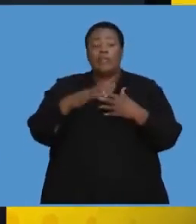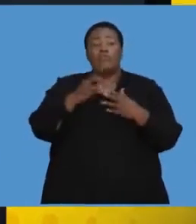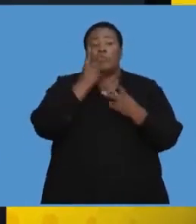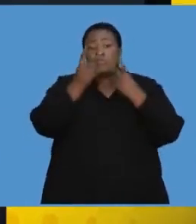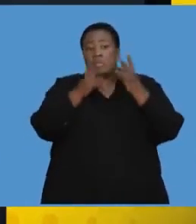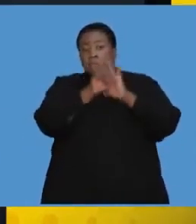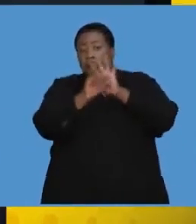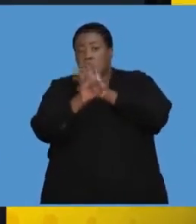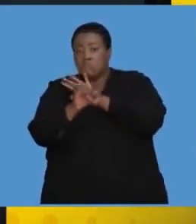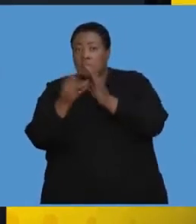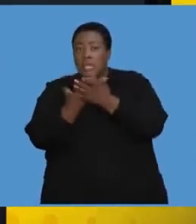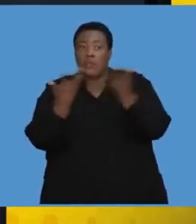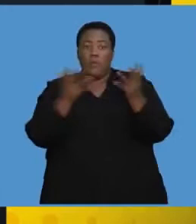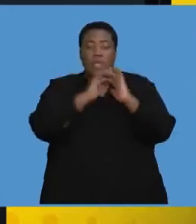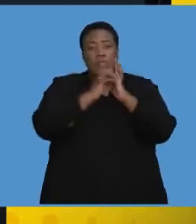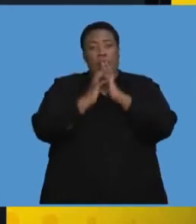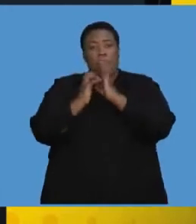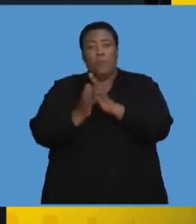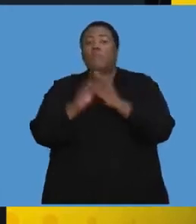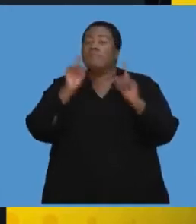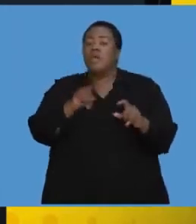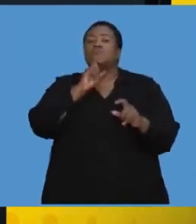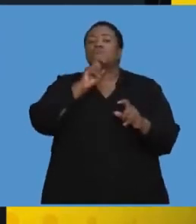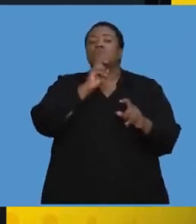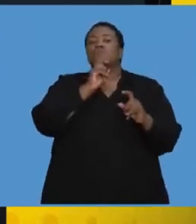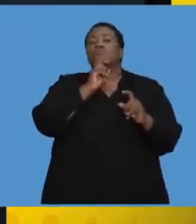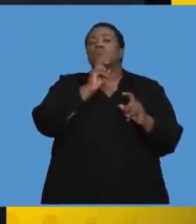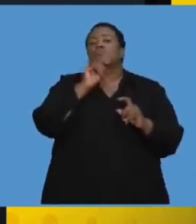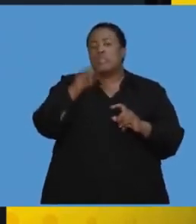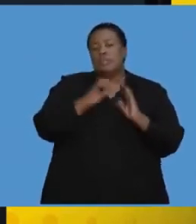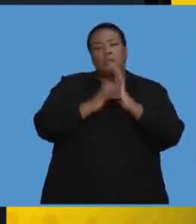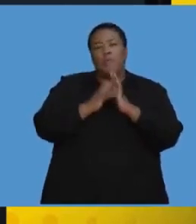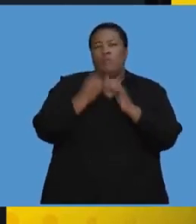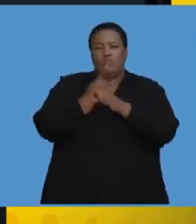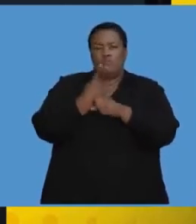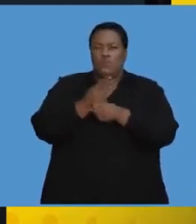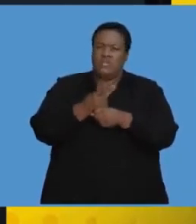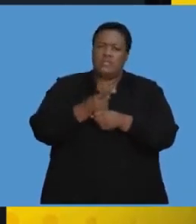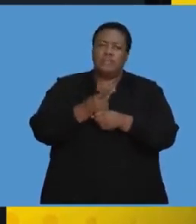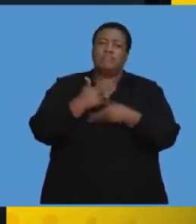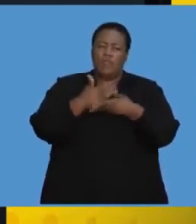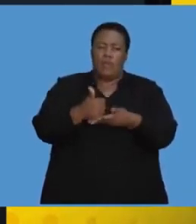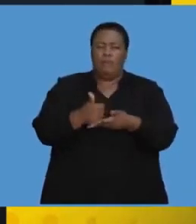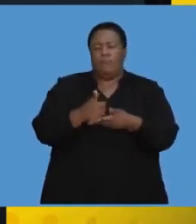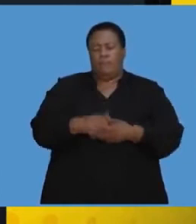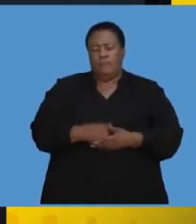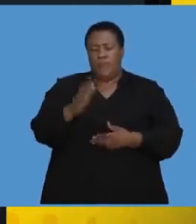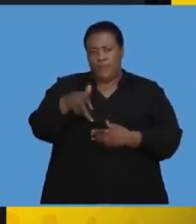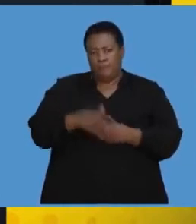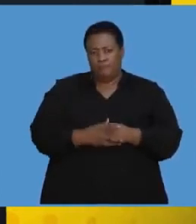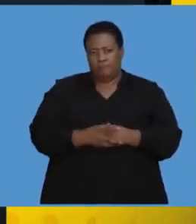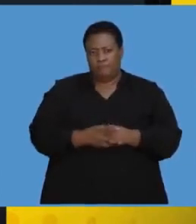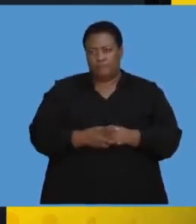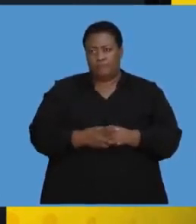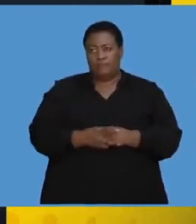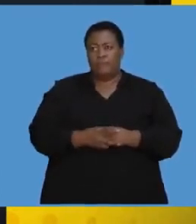as you are able to back it up with examples, your answer, or you might be safe with your answer there, as long as it's something that you have observed in your